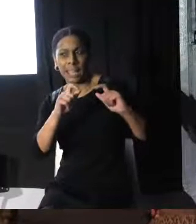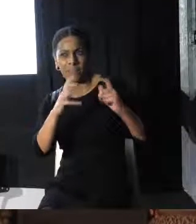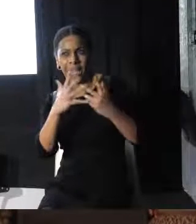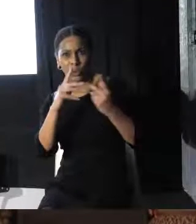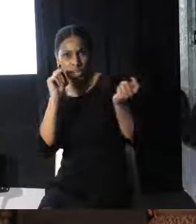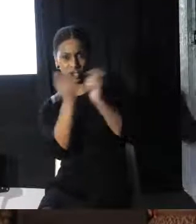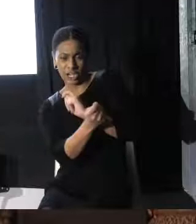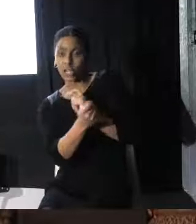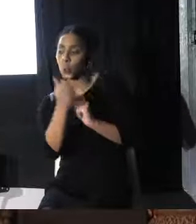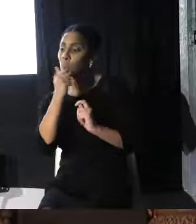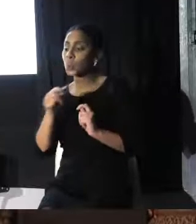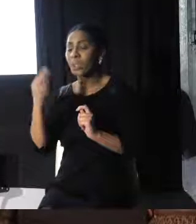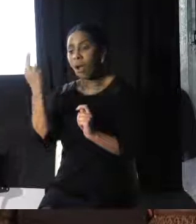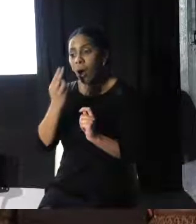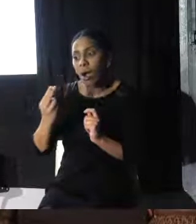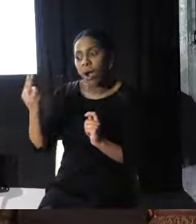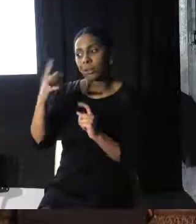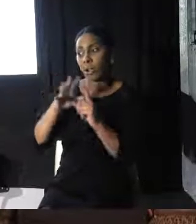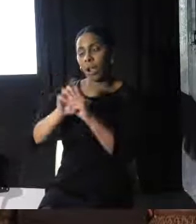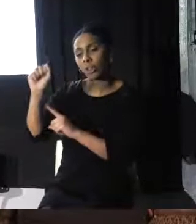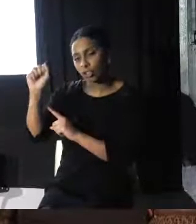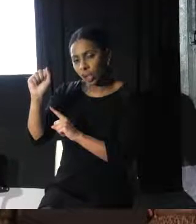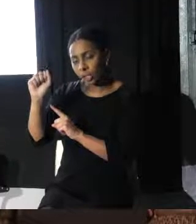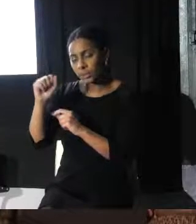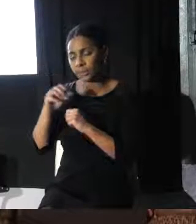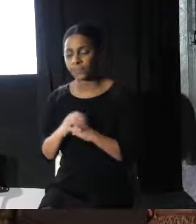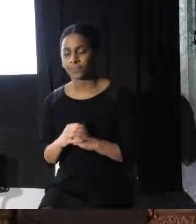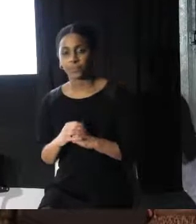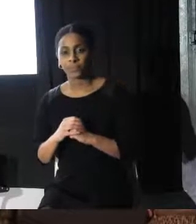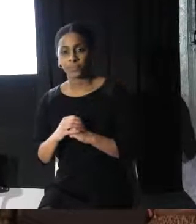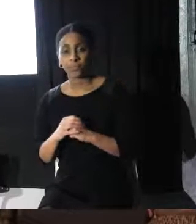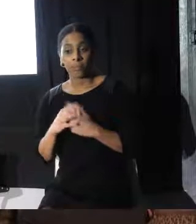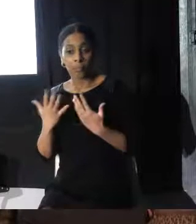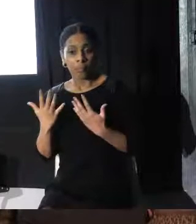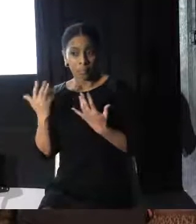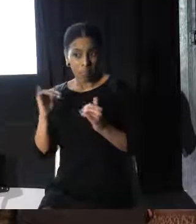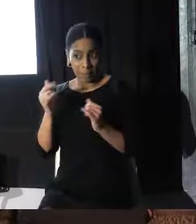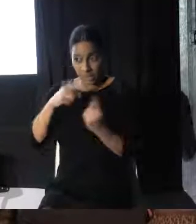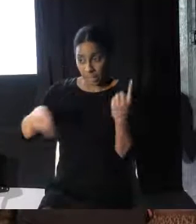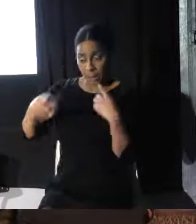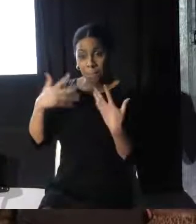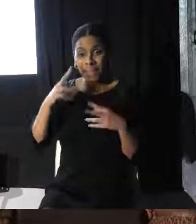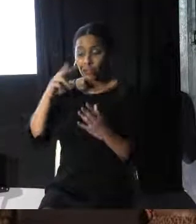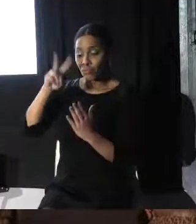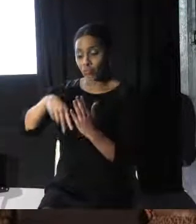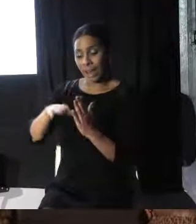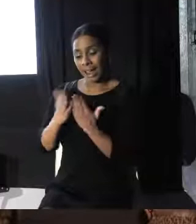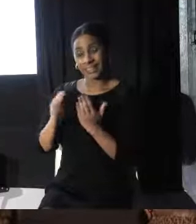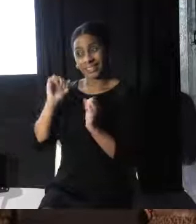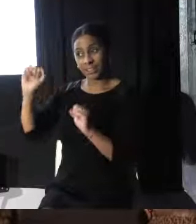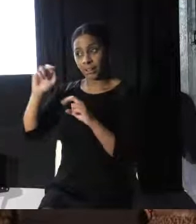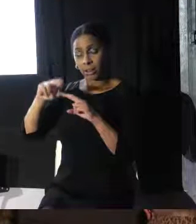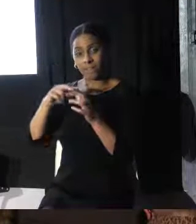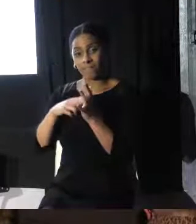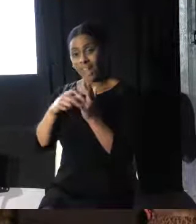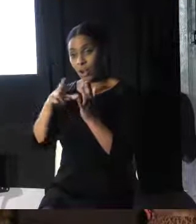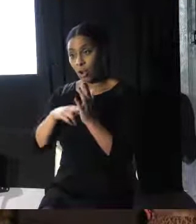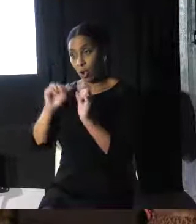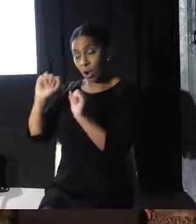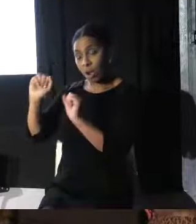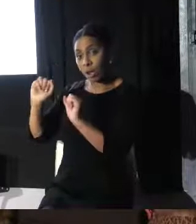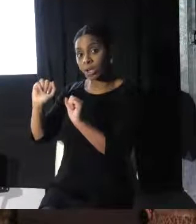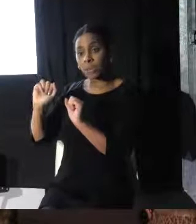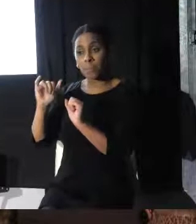and the academy in order to do so? Now, of course, anyone that's read Fanon would not be surprised by the fact that